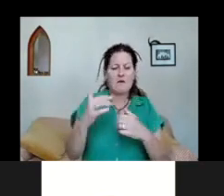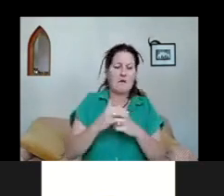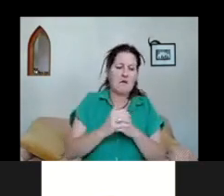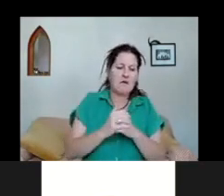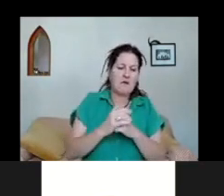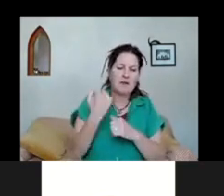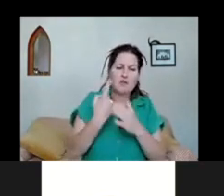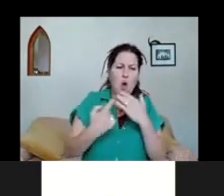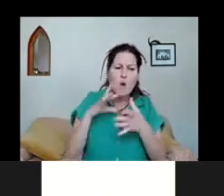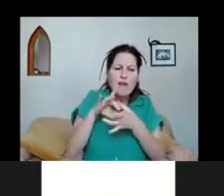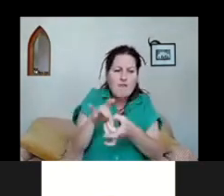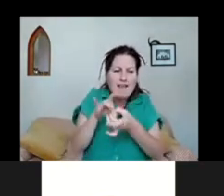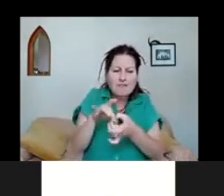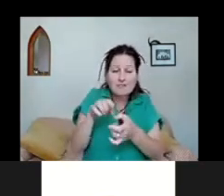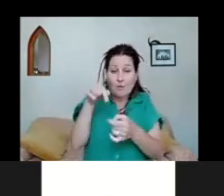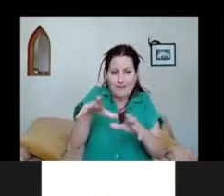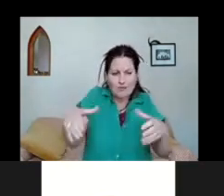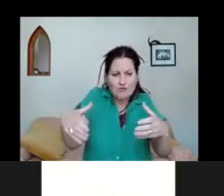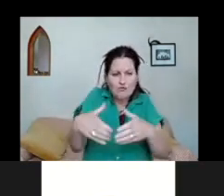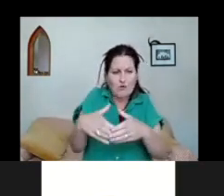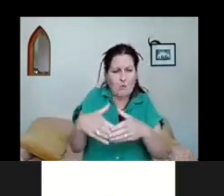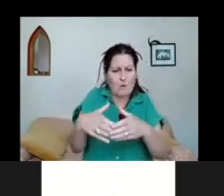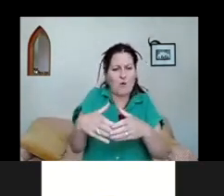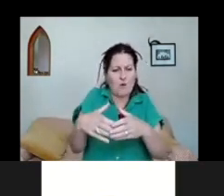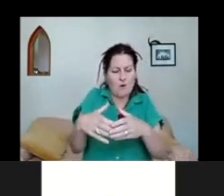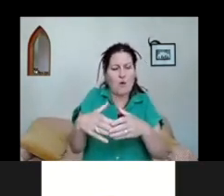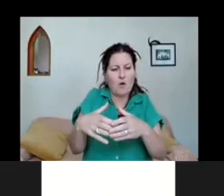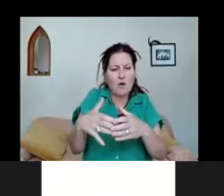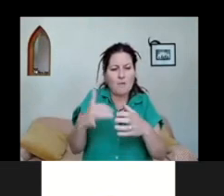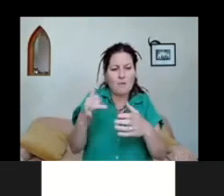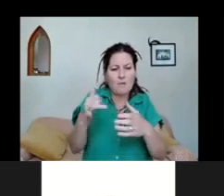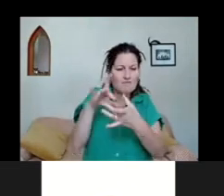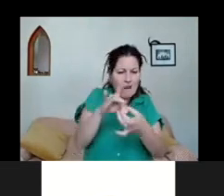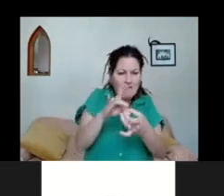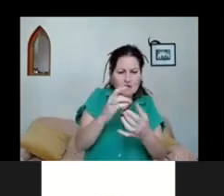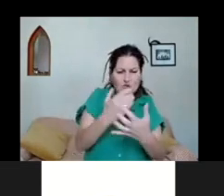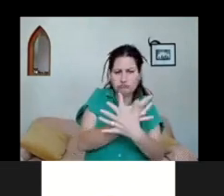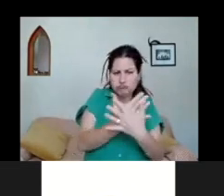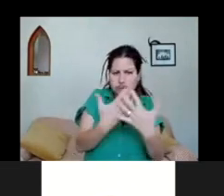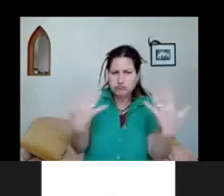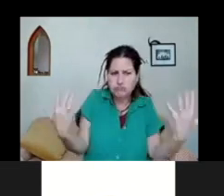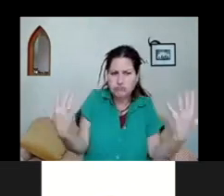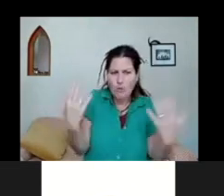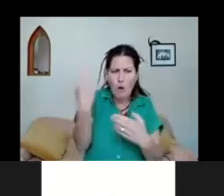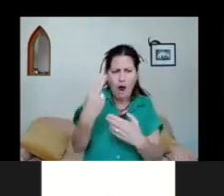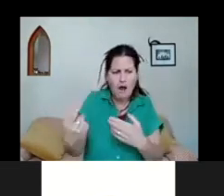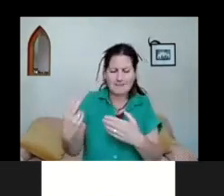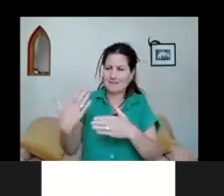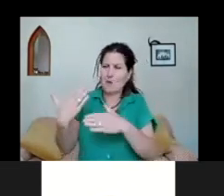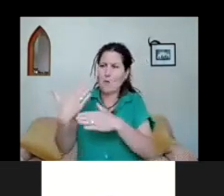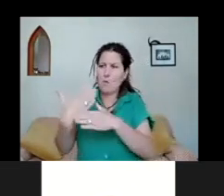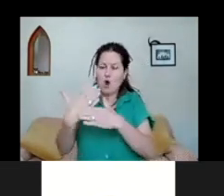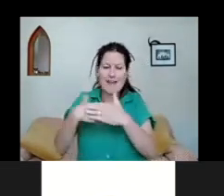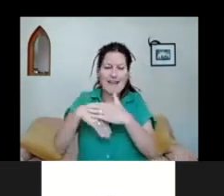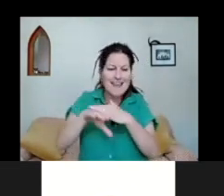relevant to, you know, this group, it would be relevant to all artists working in Lewisham to be able to kind of share details with each other. Because